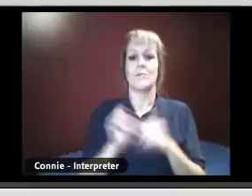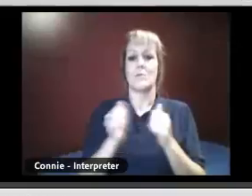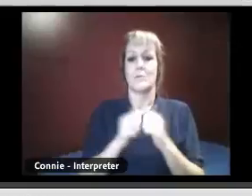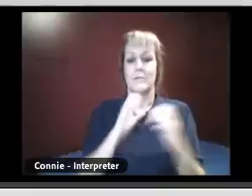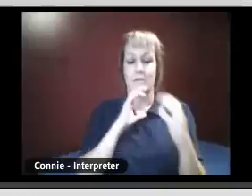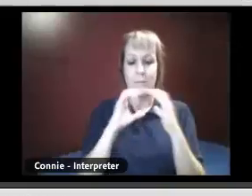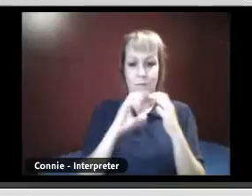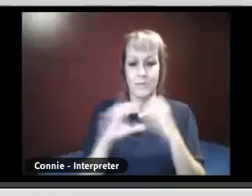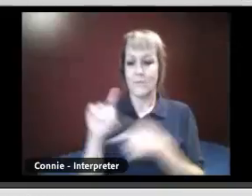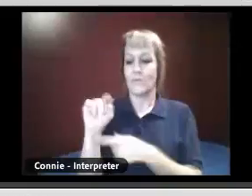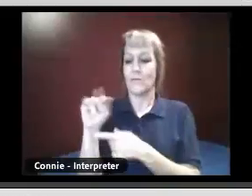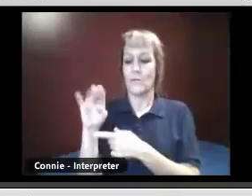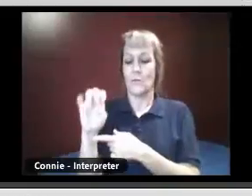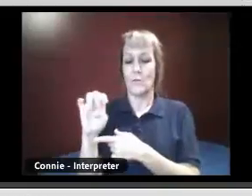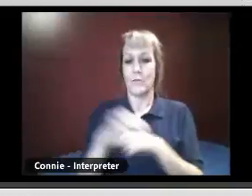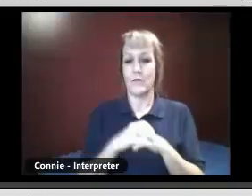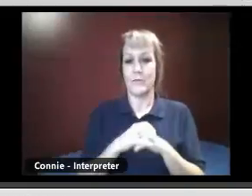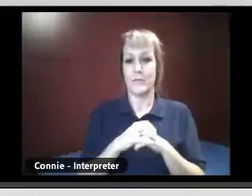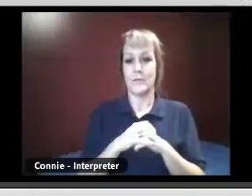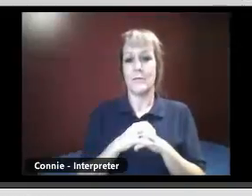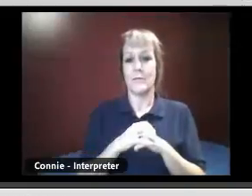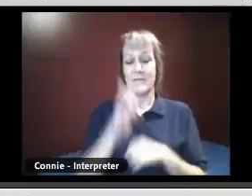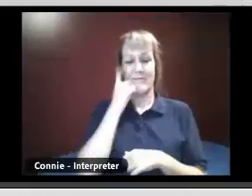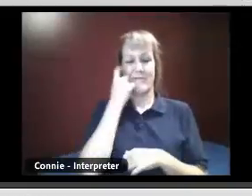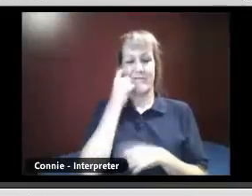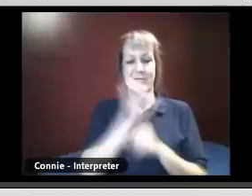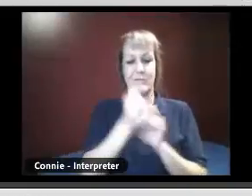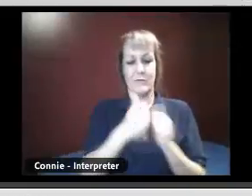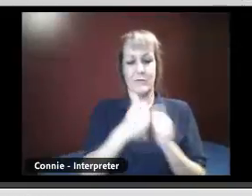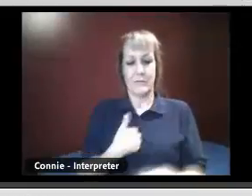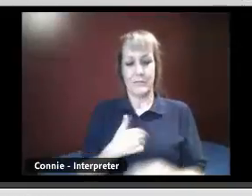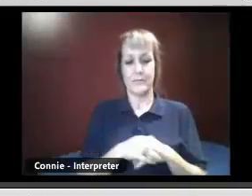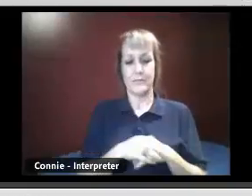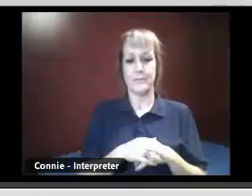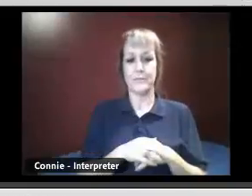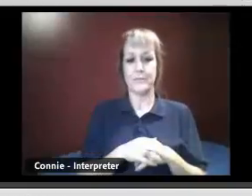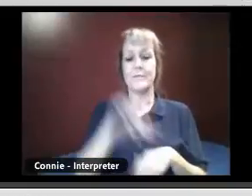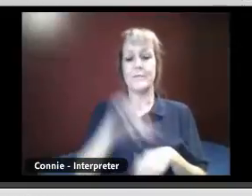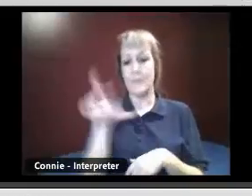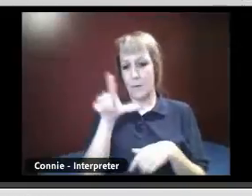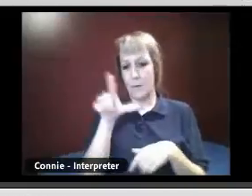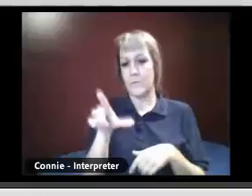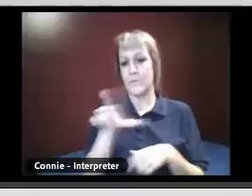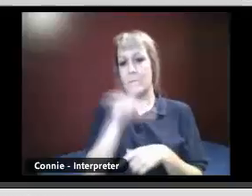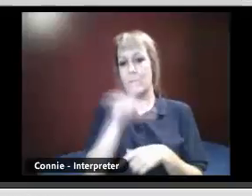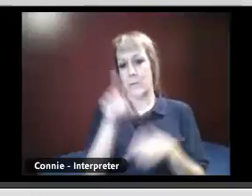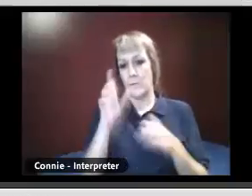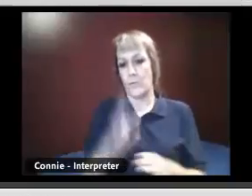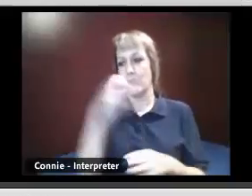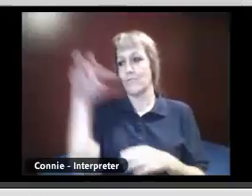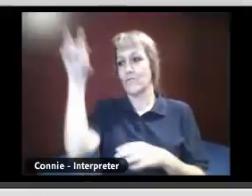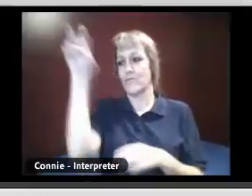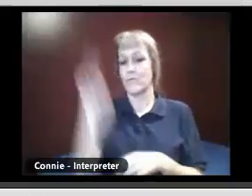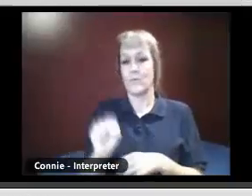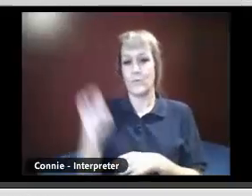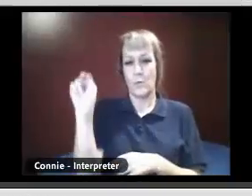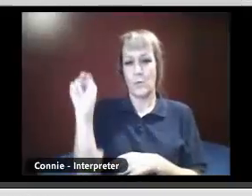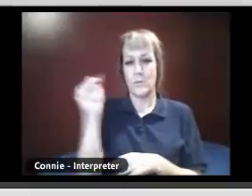tone. Just was in a situation recently, and this was at a library, and this was a library in my travels in the north.